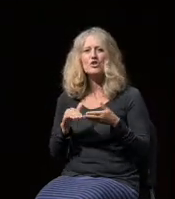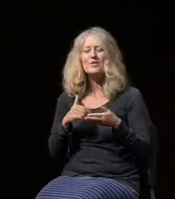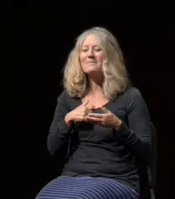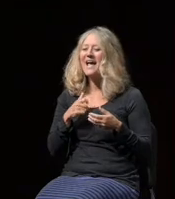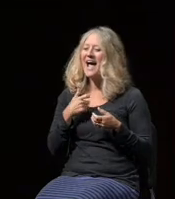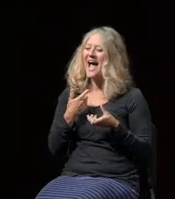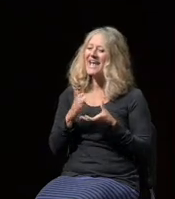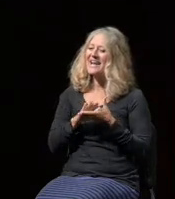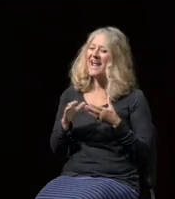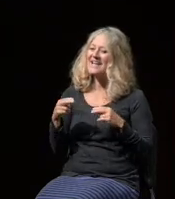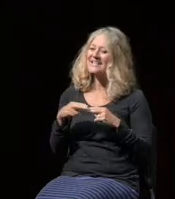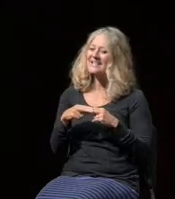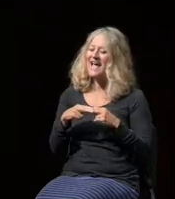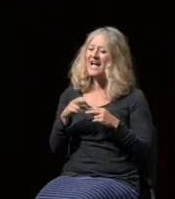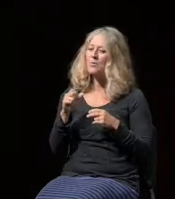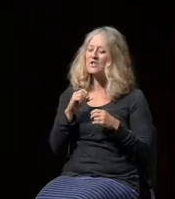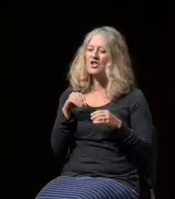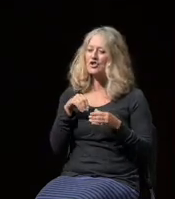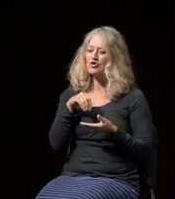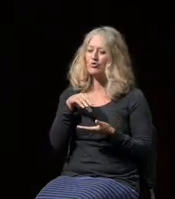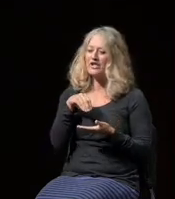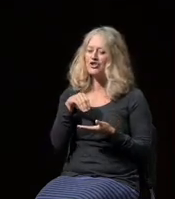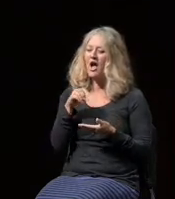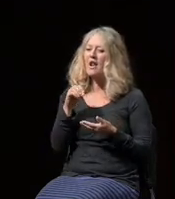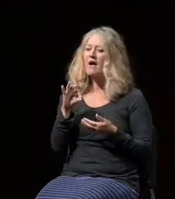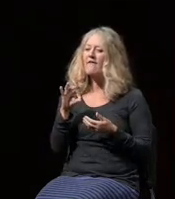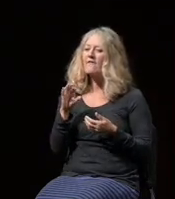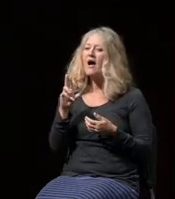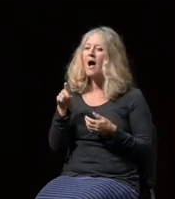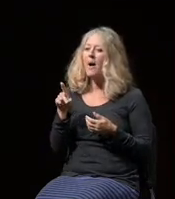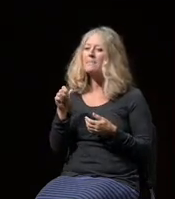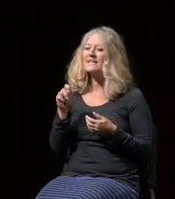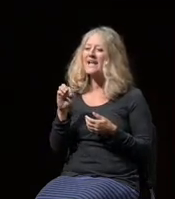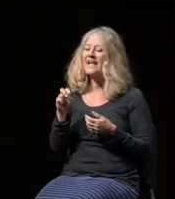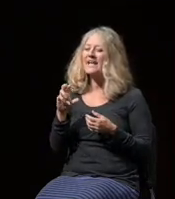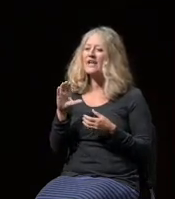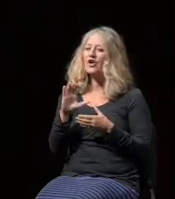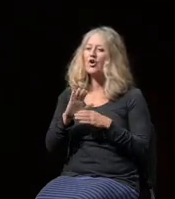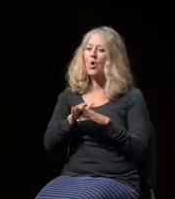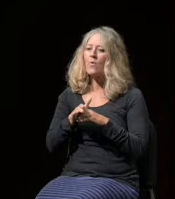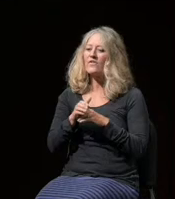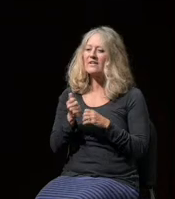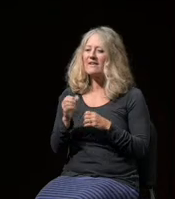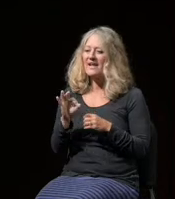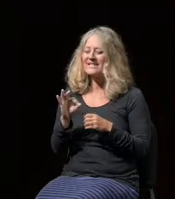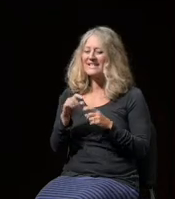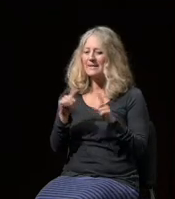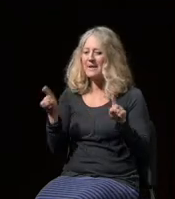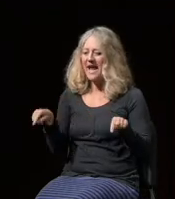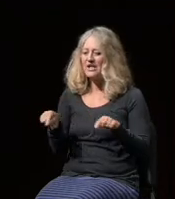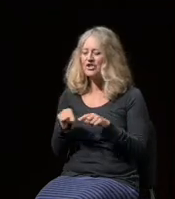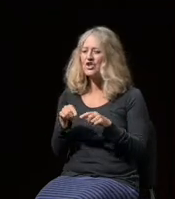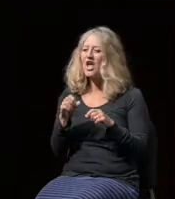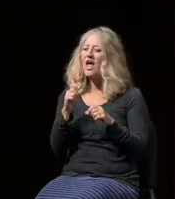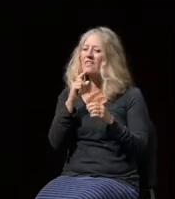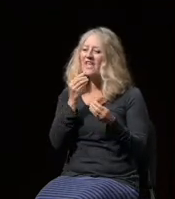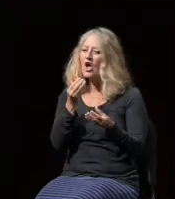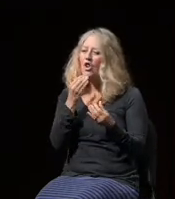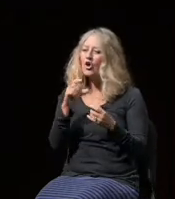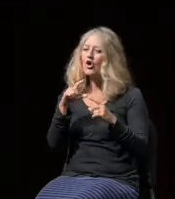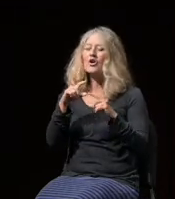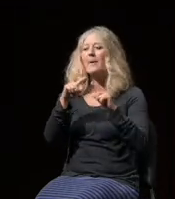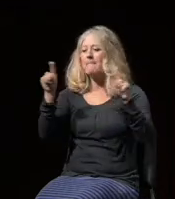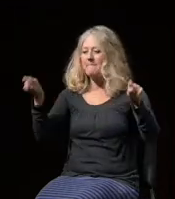nice slide that was a screenshot of the updated COVID-19 page. The alert banner is no longer